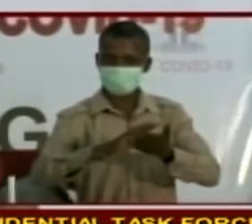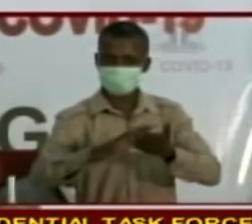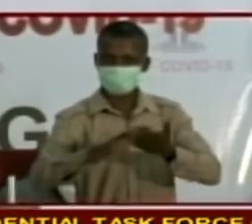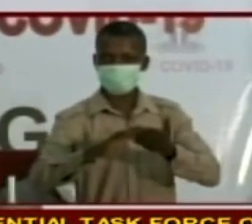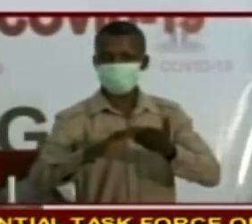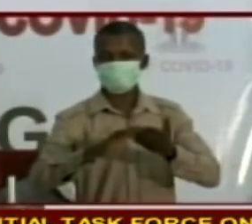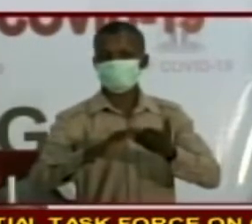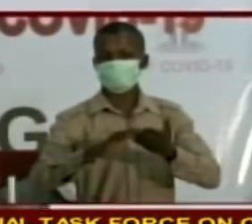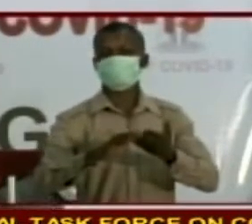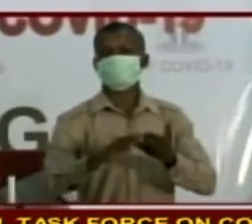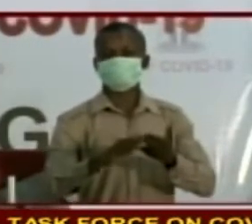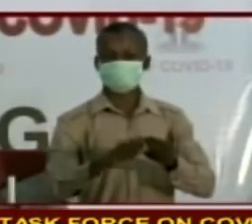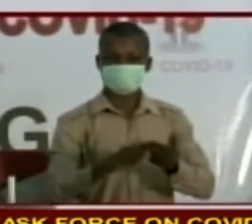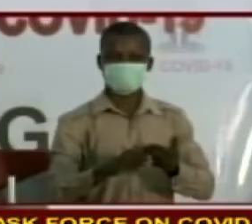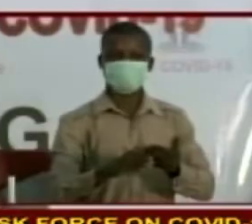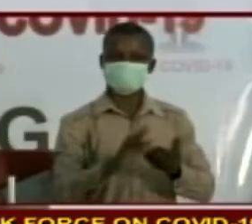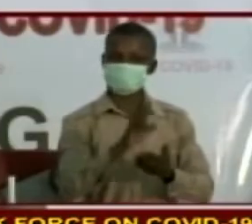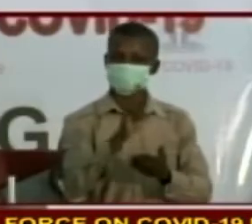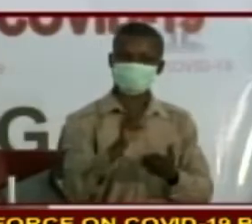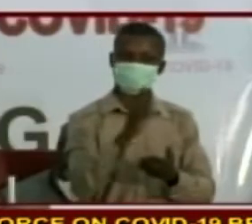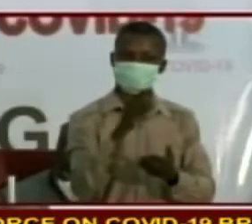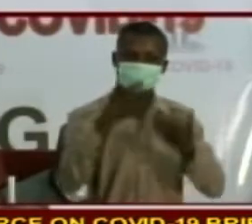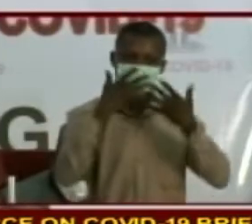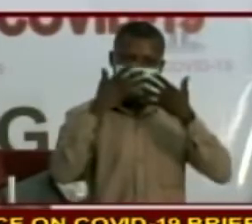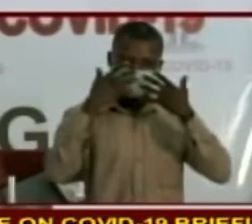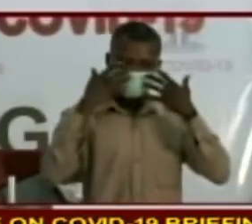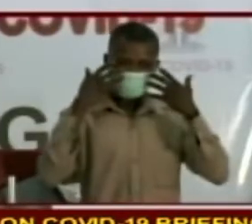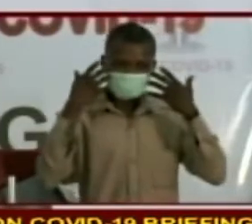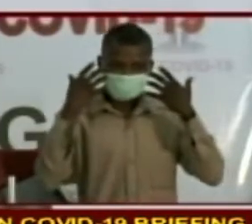alcohol-based, use of face mask,